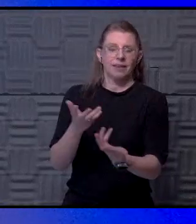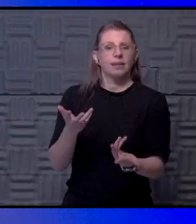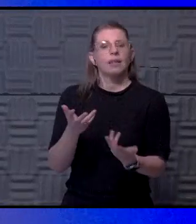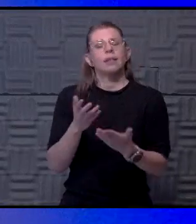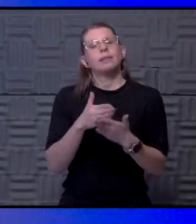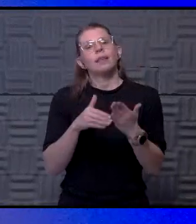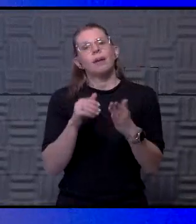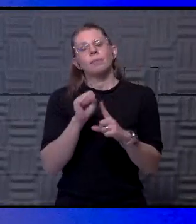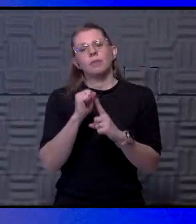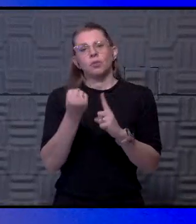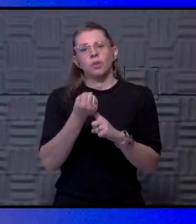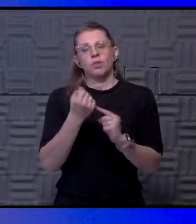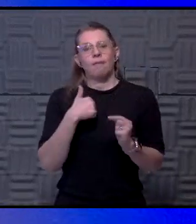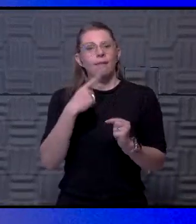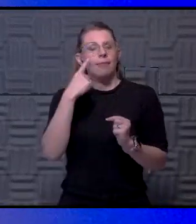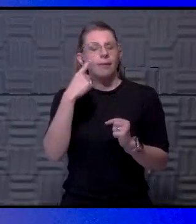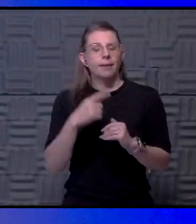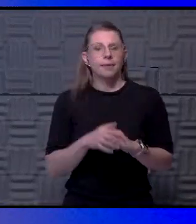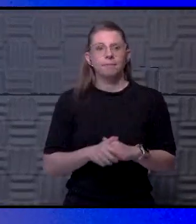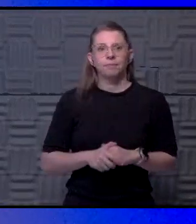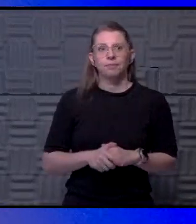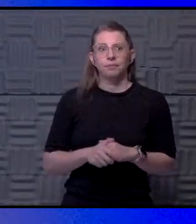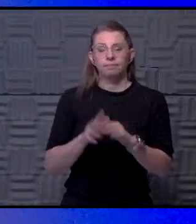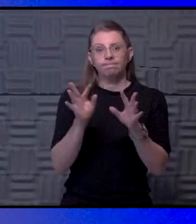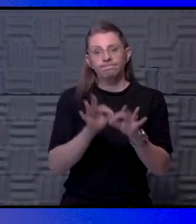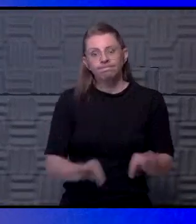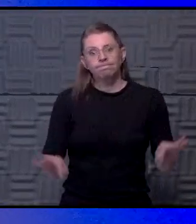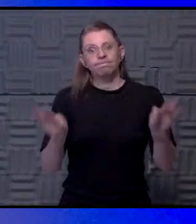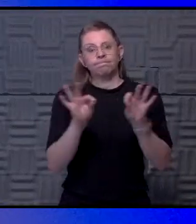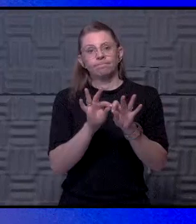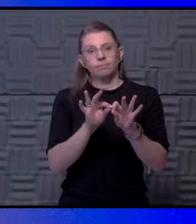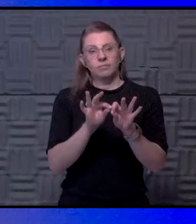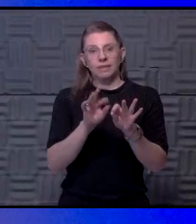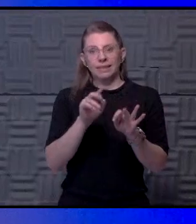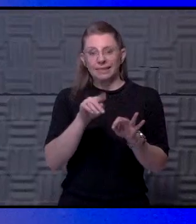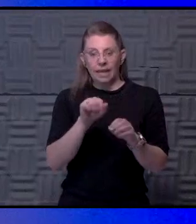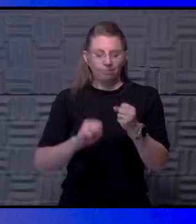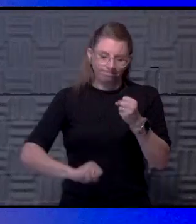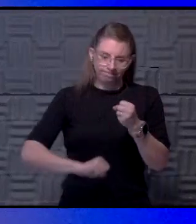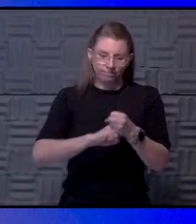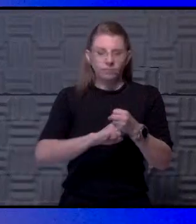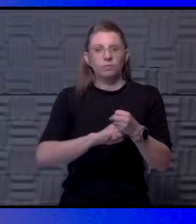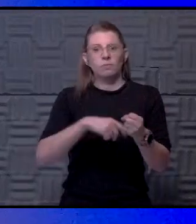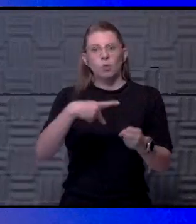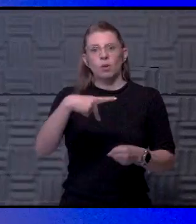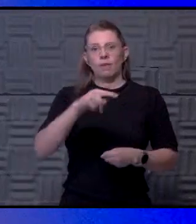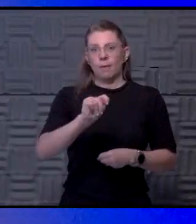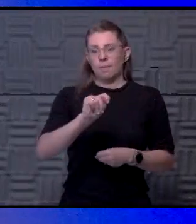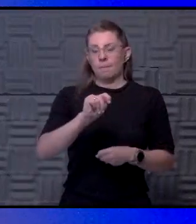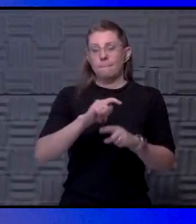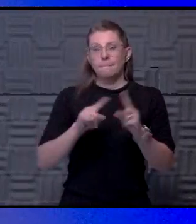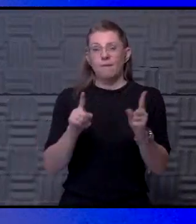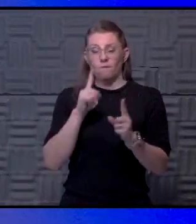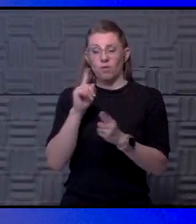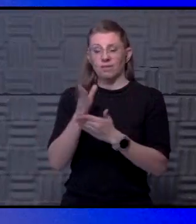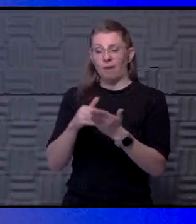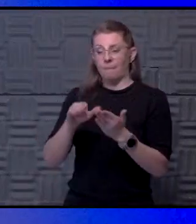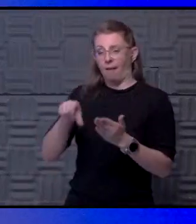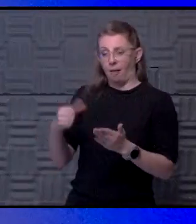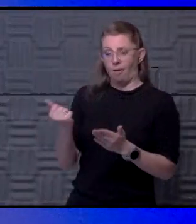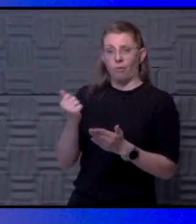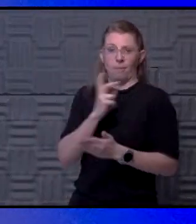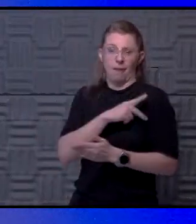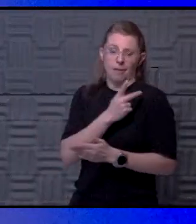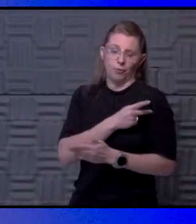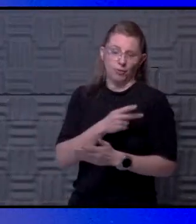some situations where I think that there's significant growing data that supports proton therapy, but for some other patients, I